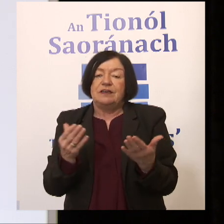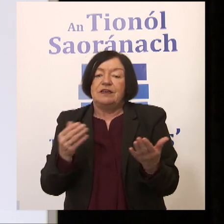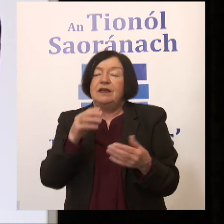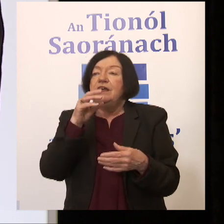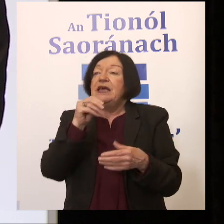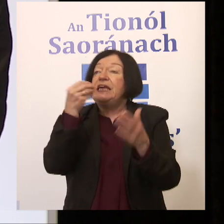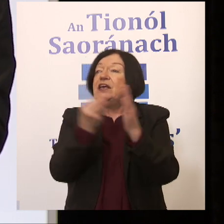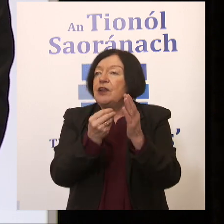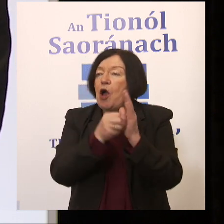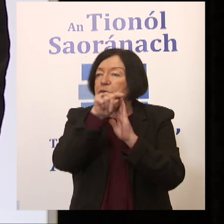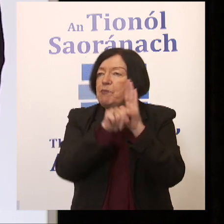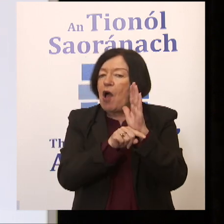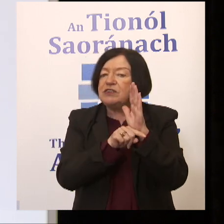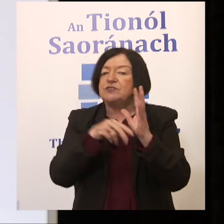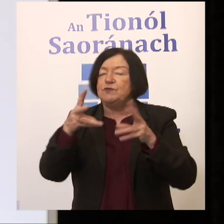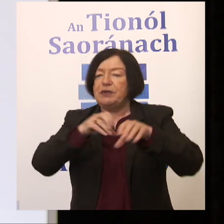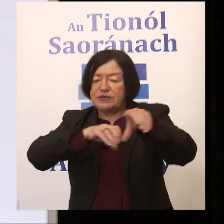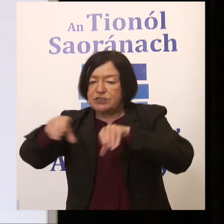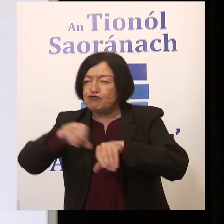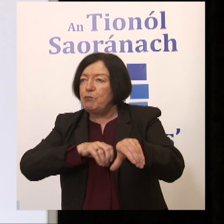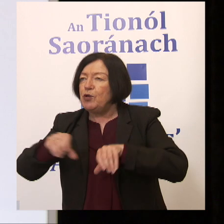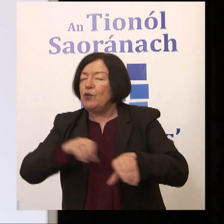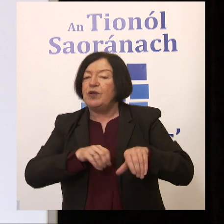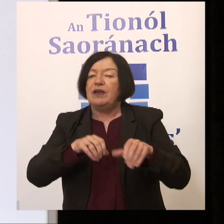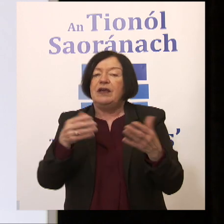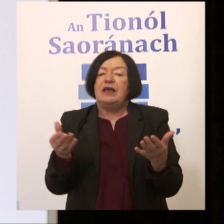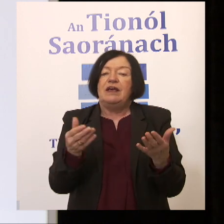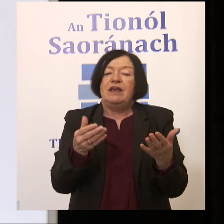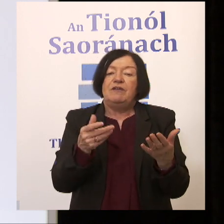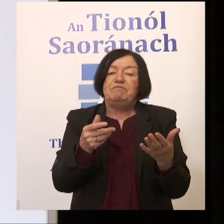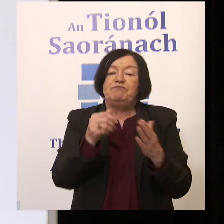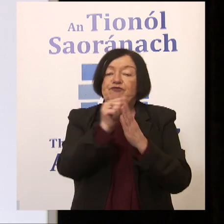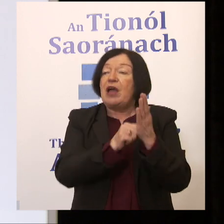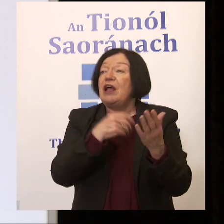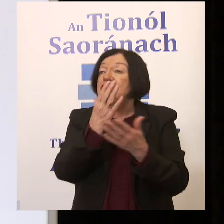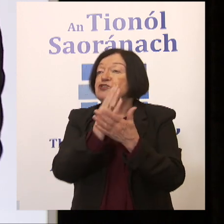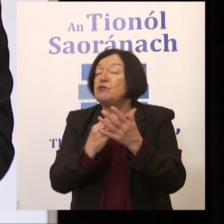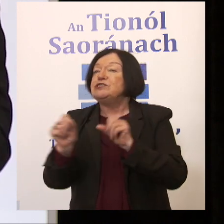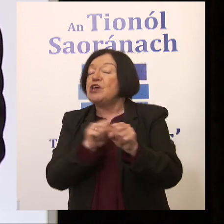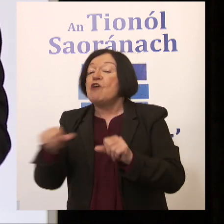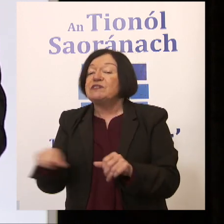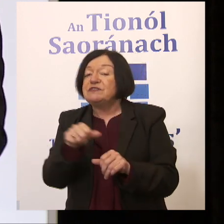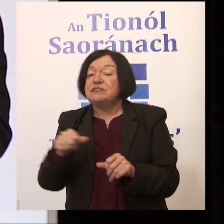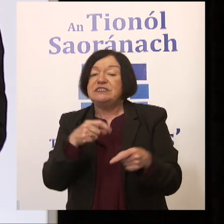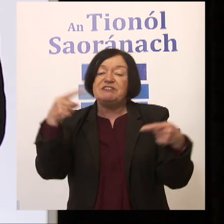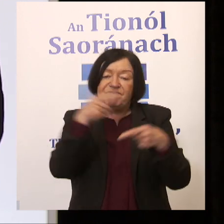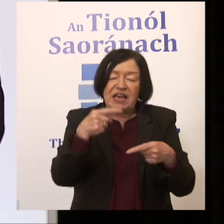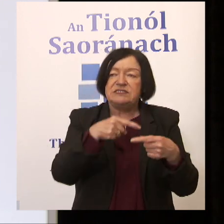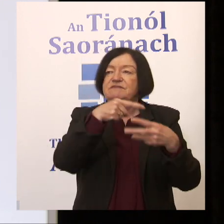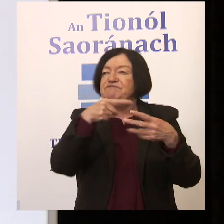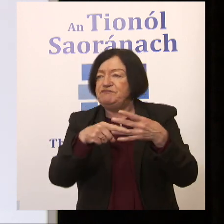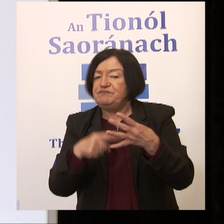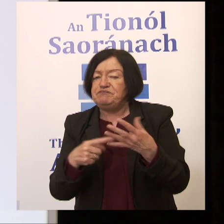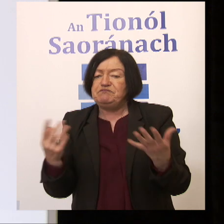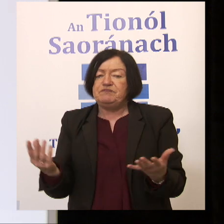macroeconomic policies, the redistribution agenda, to some extent around certain service areas like defence and things like that,